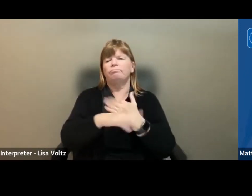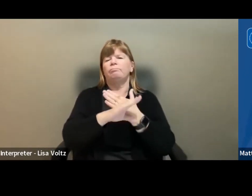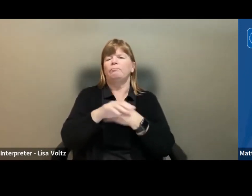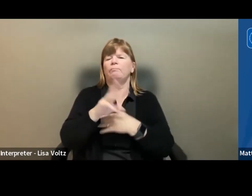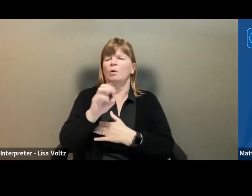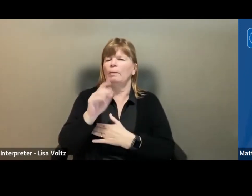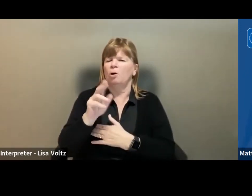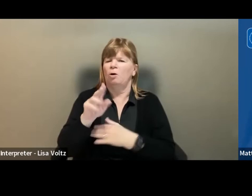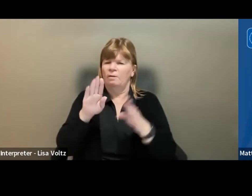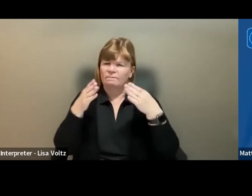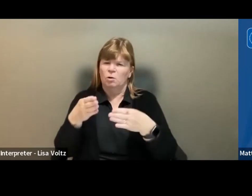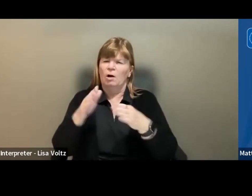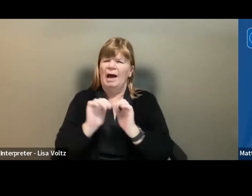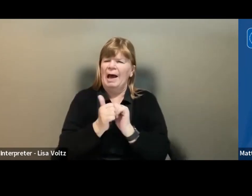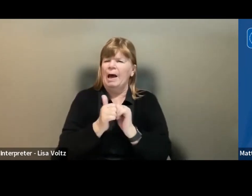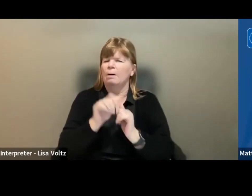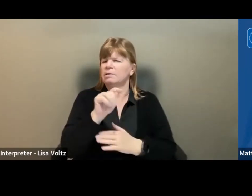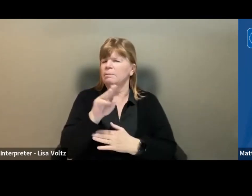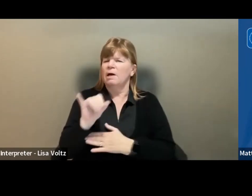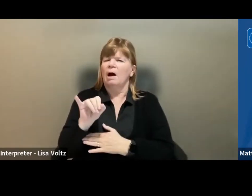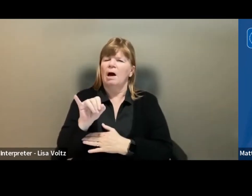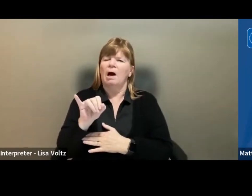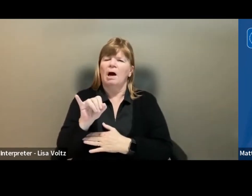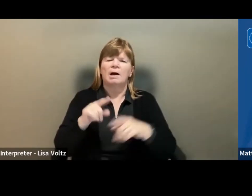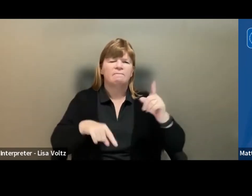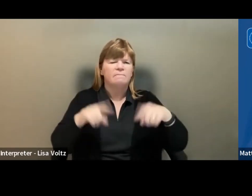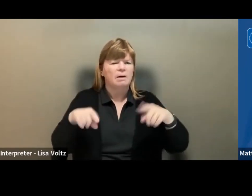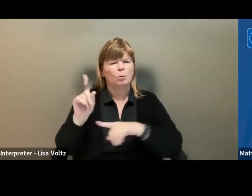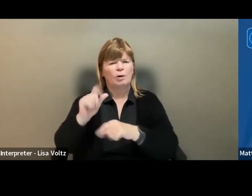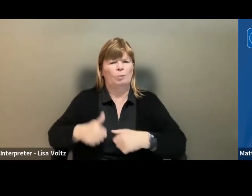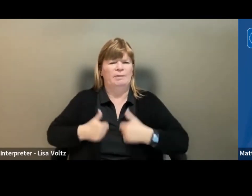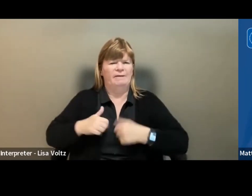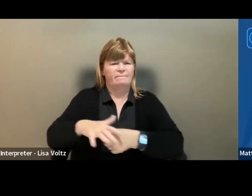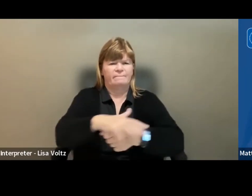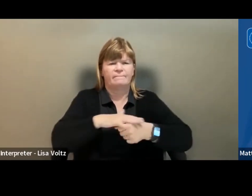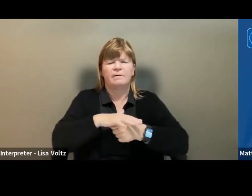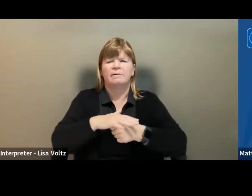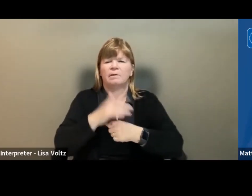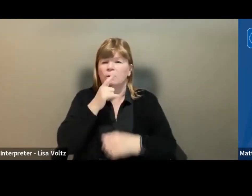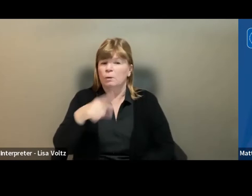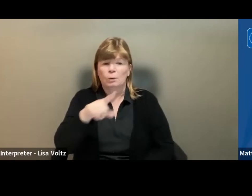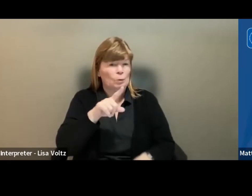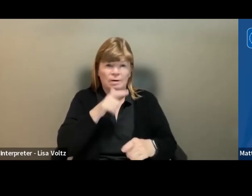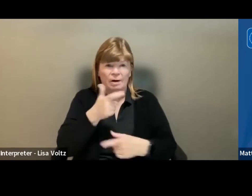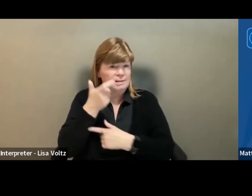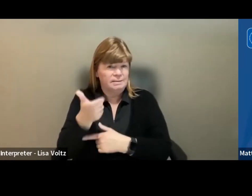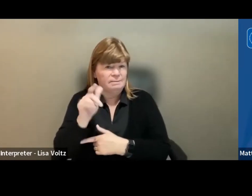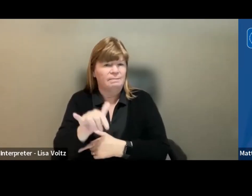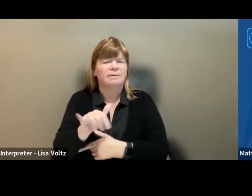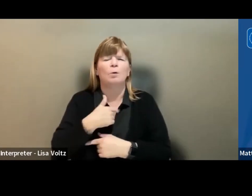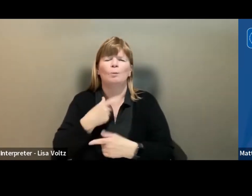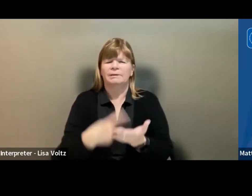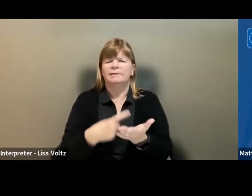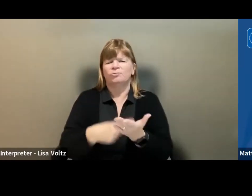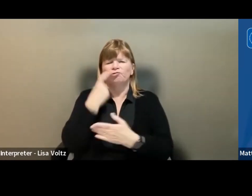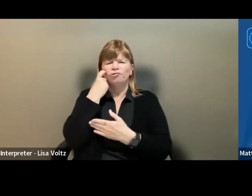how TBI varies by residence or where you live. For those of you that weren't able to join us, we discussed a recent